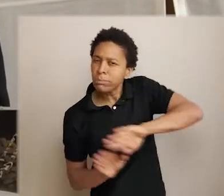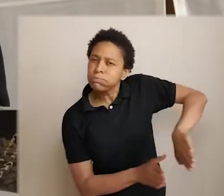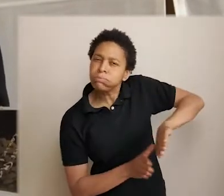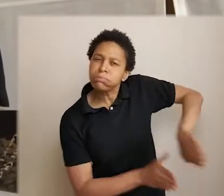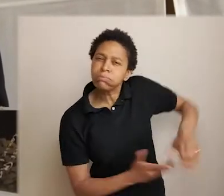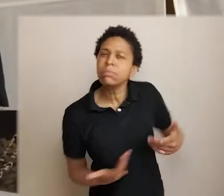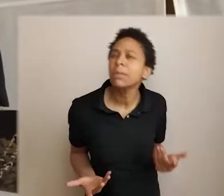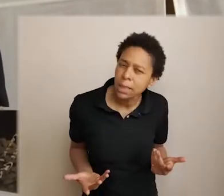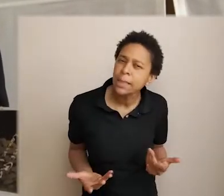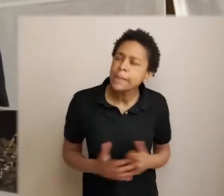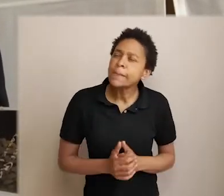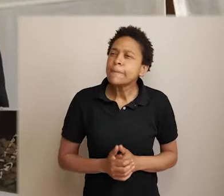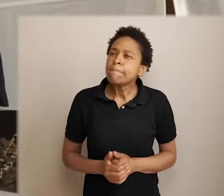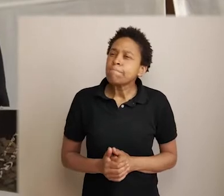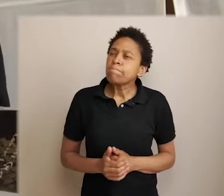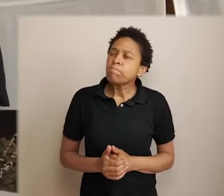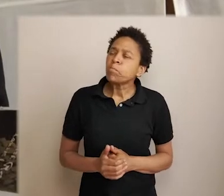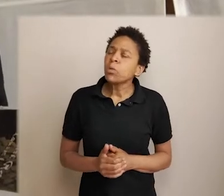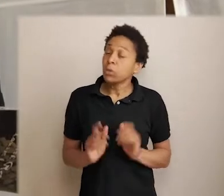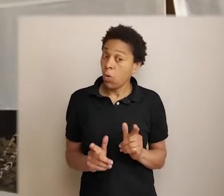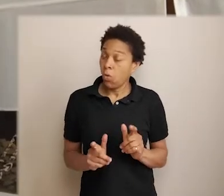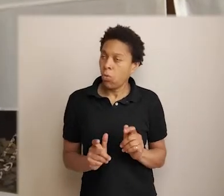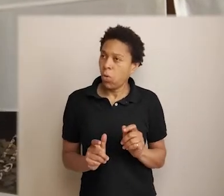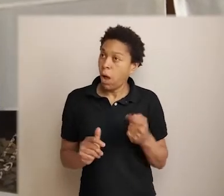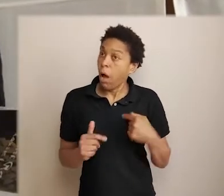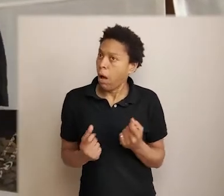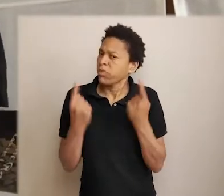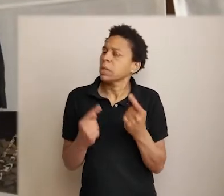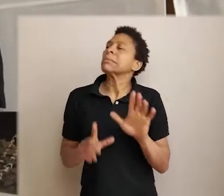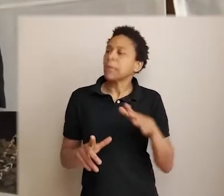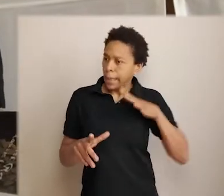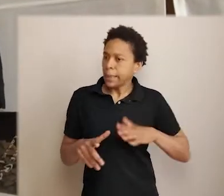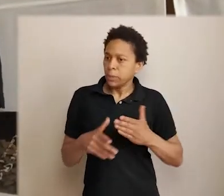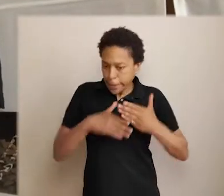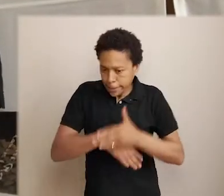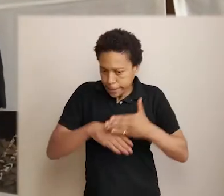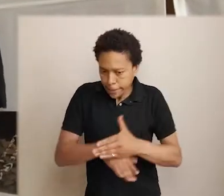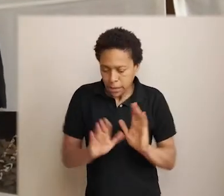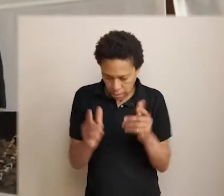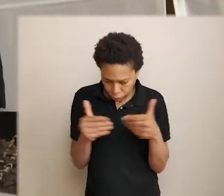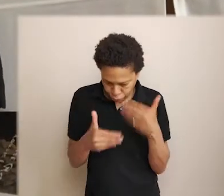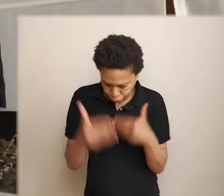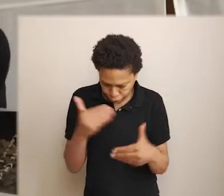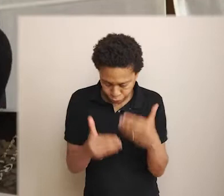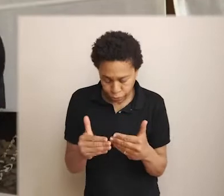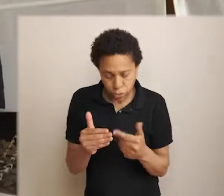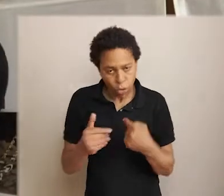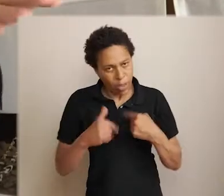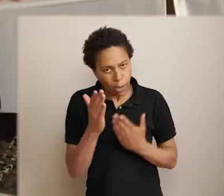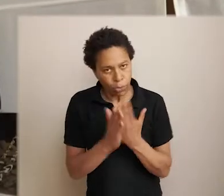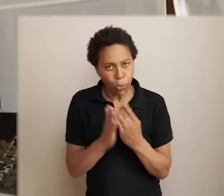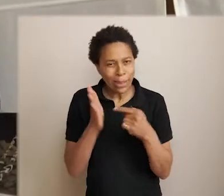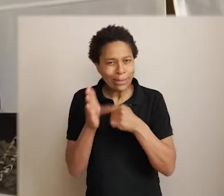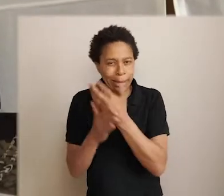So in that knowledge, as you get into it, as you're probably going through puberty, teenage years,